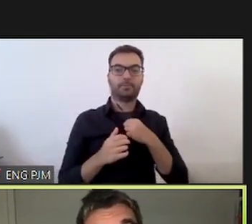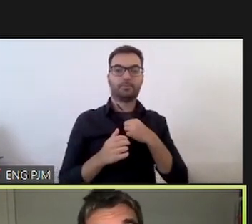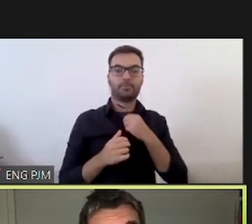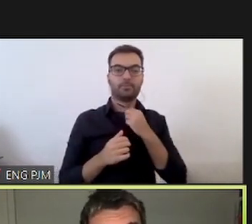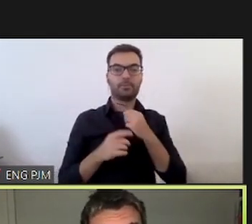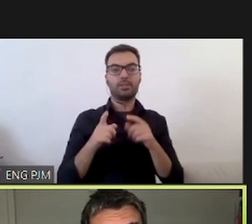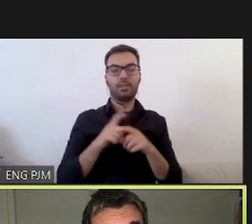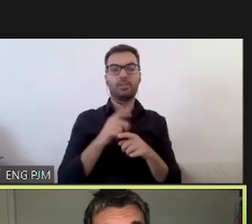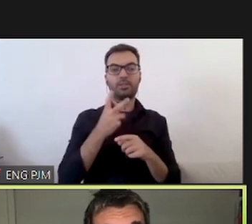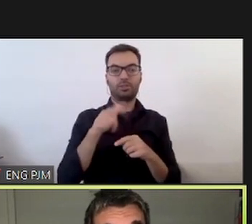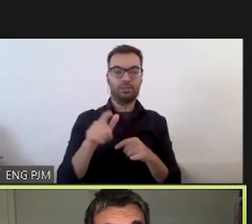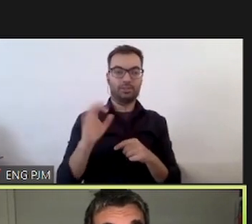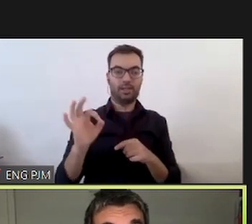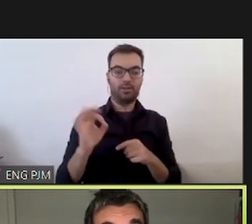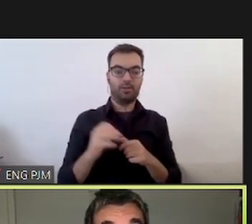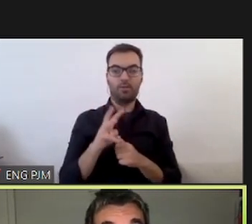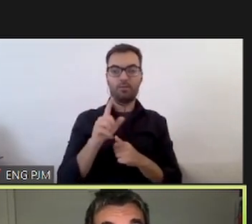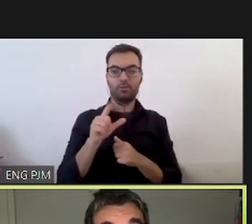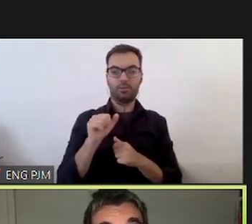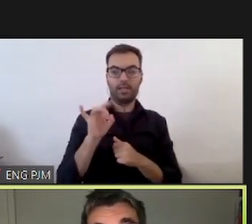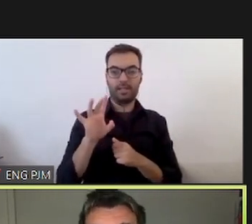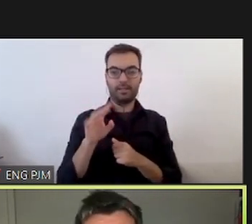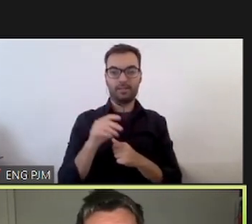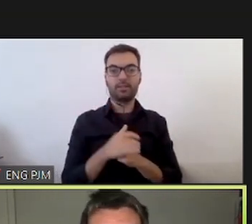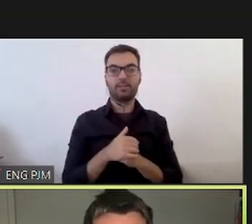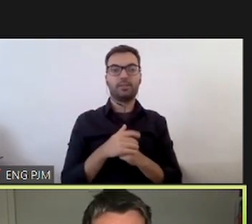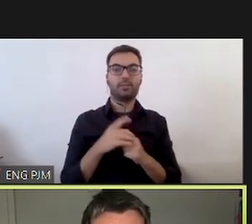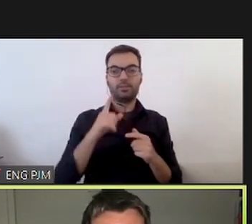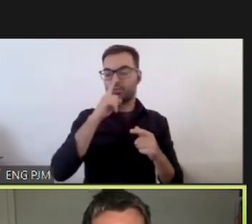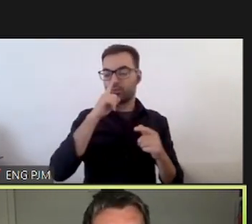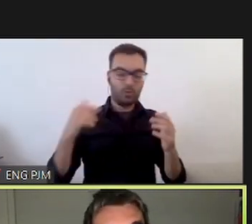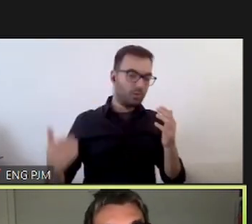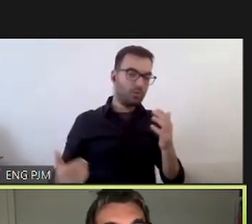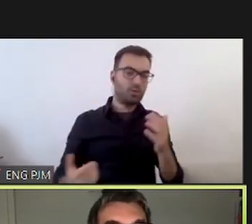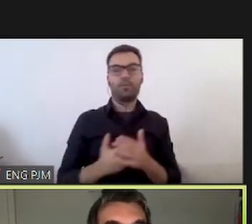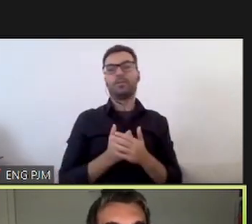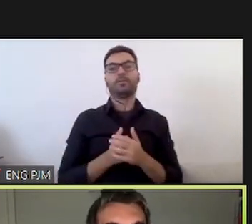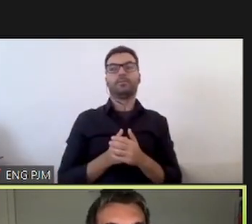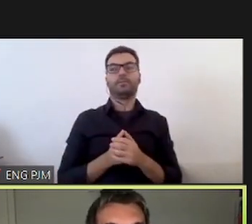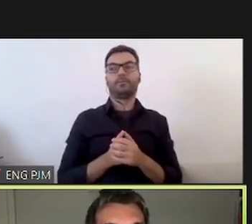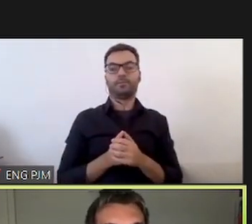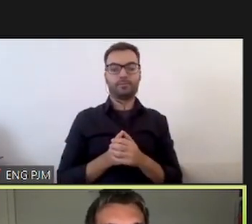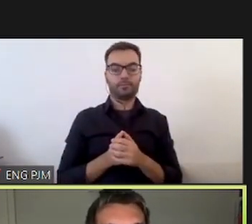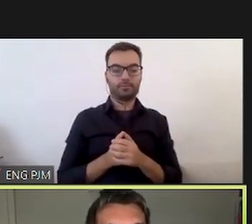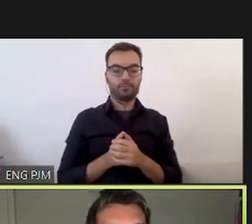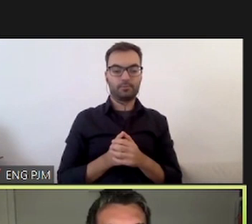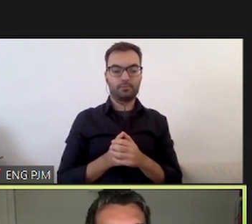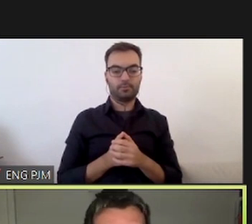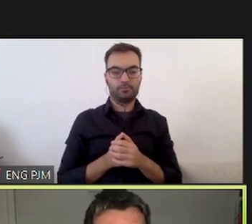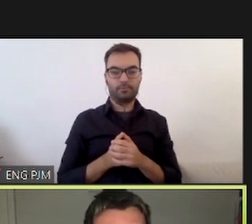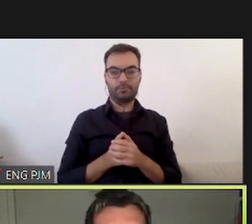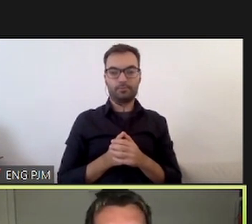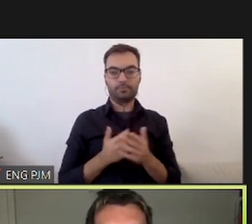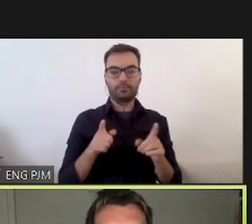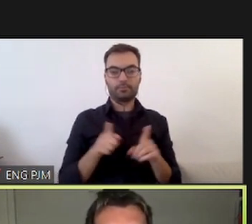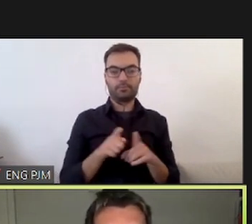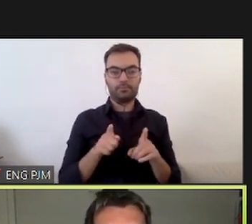WCEG 3.0, which is a totally new one. And there is